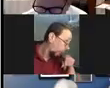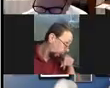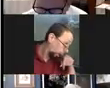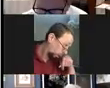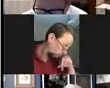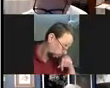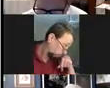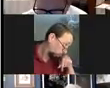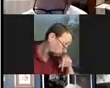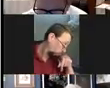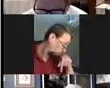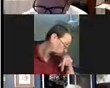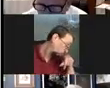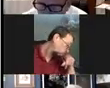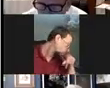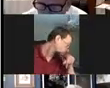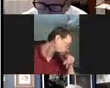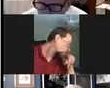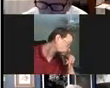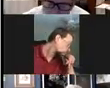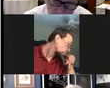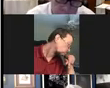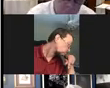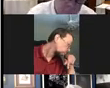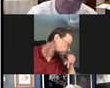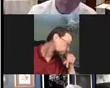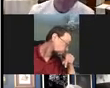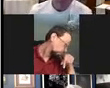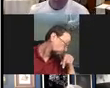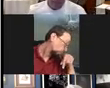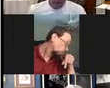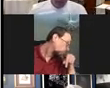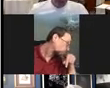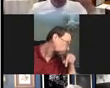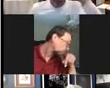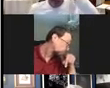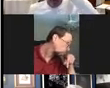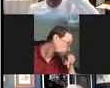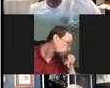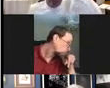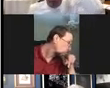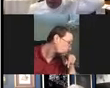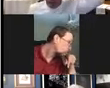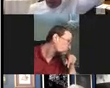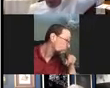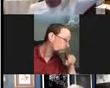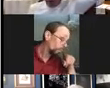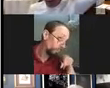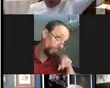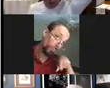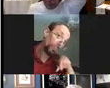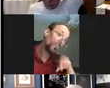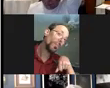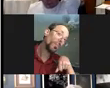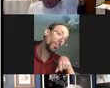to remember the disabled God. Like that was the event in which Jesus became disabled. And